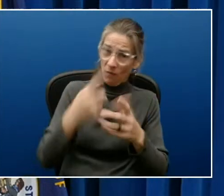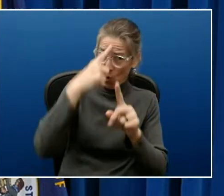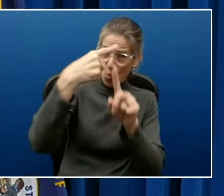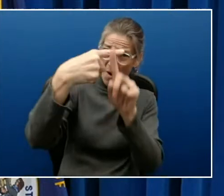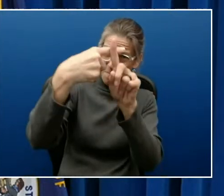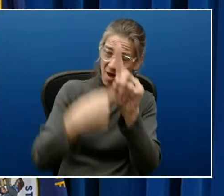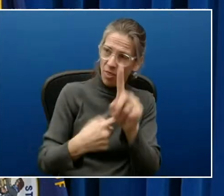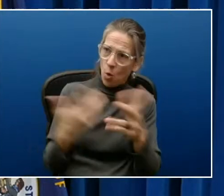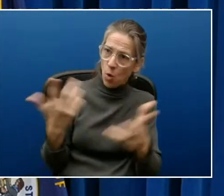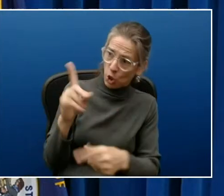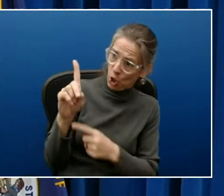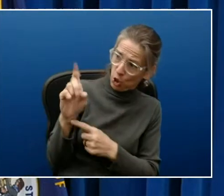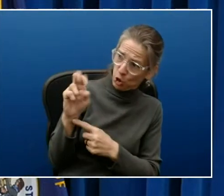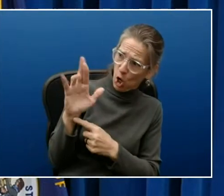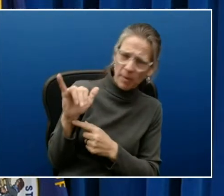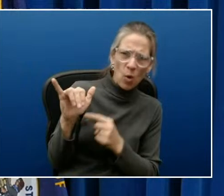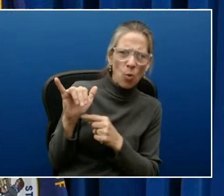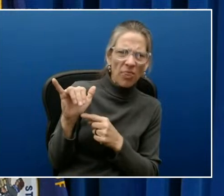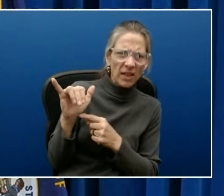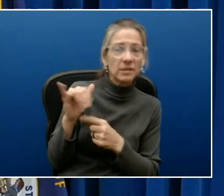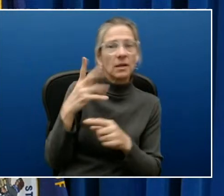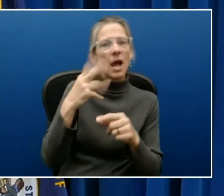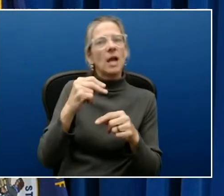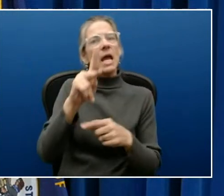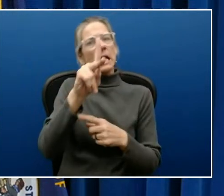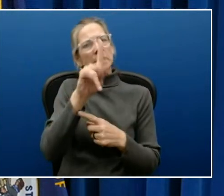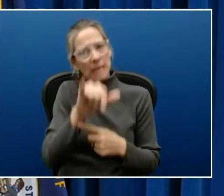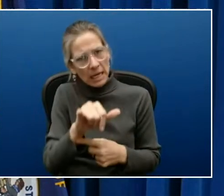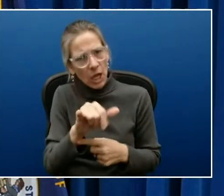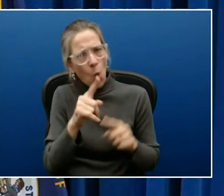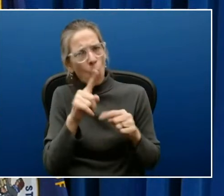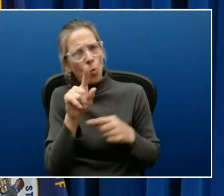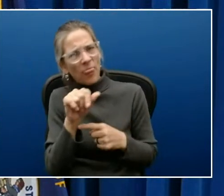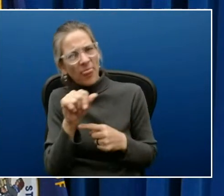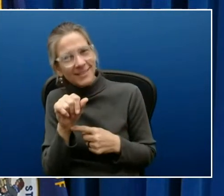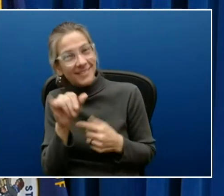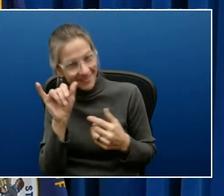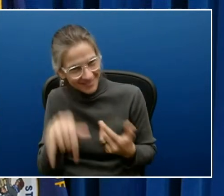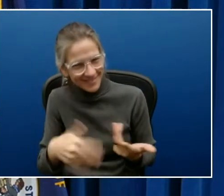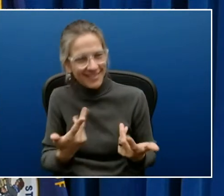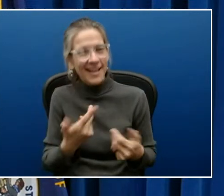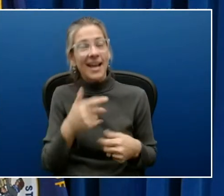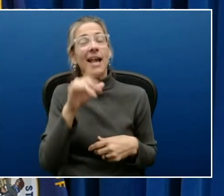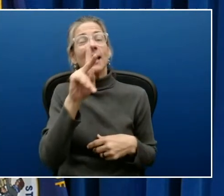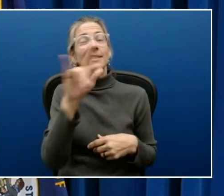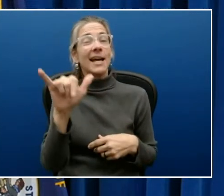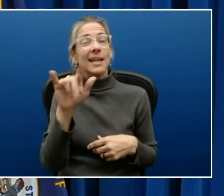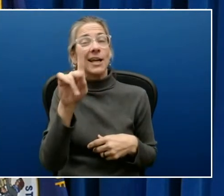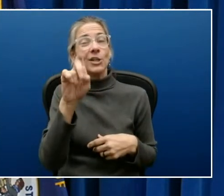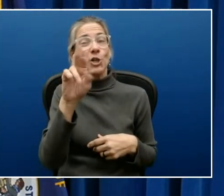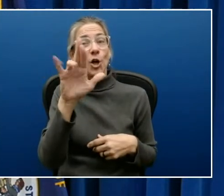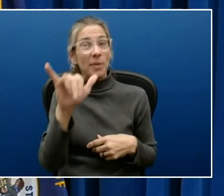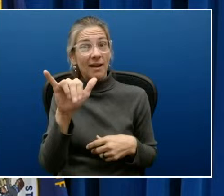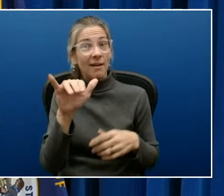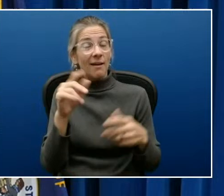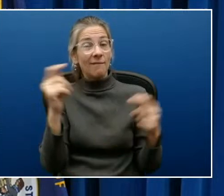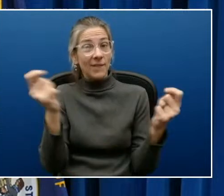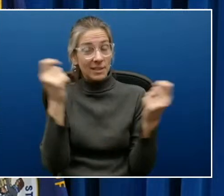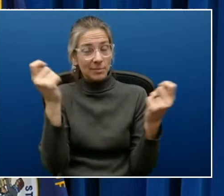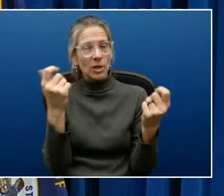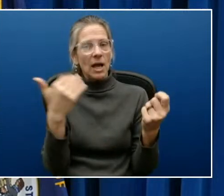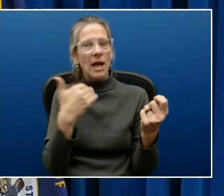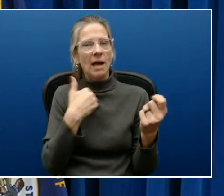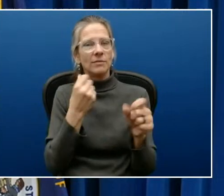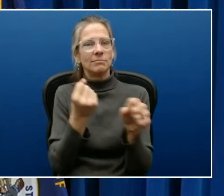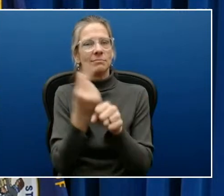about, but more importantly, what Kentucky is all about. The Kentucky Derby Festival also highlights the arts with a yearly poster. So I'd like